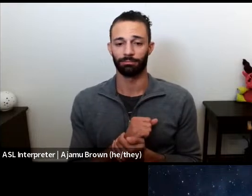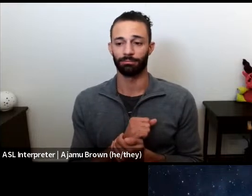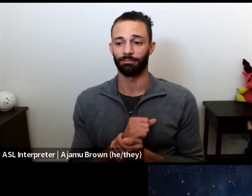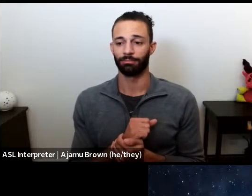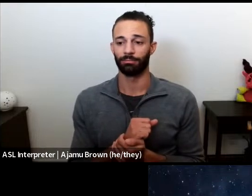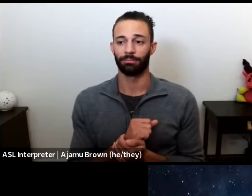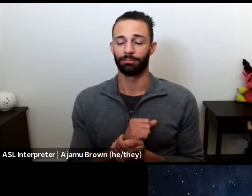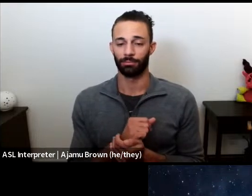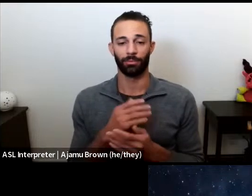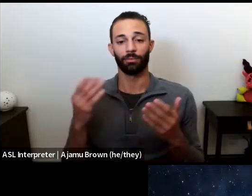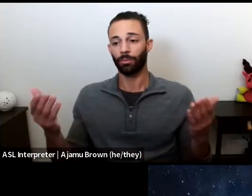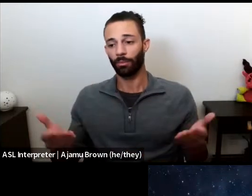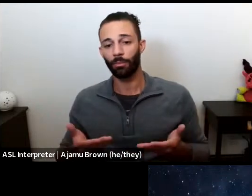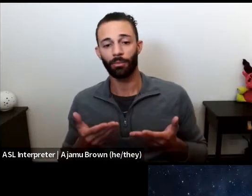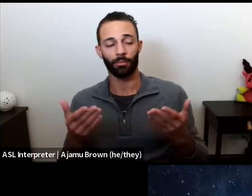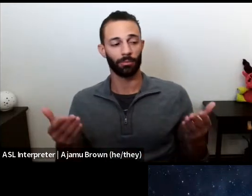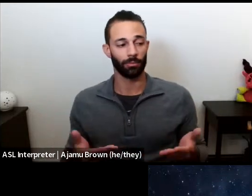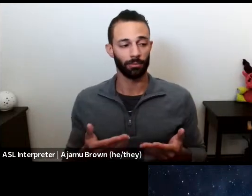Welcome, welcome.